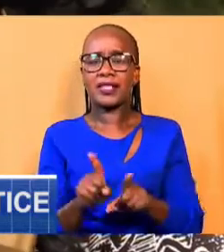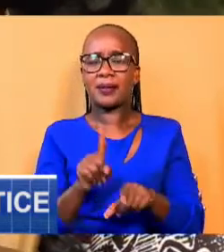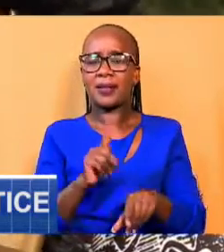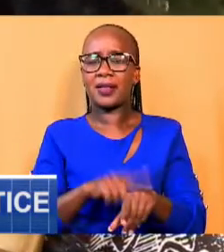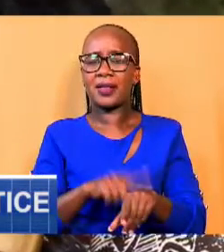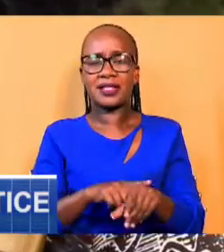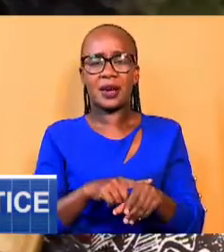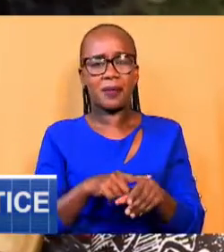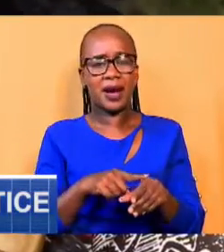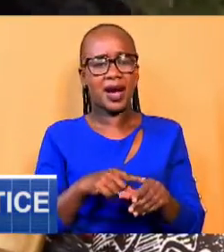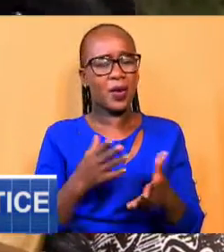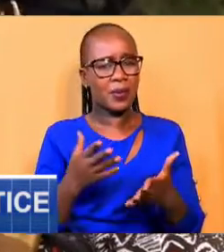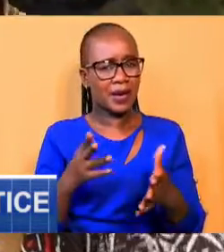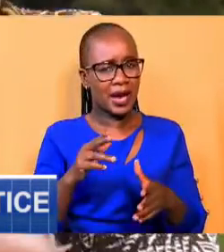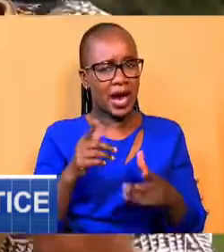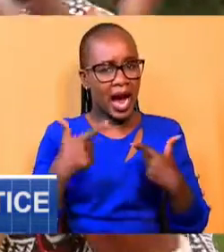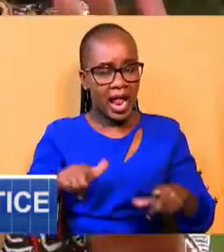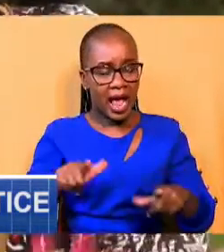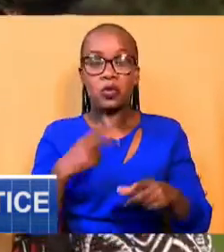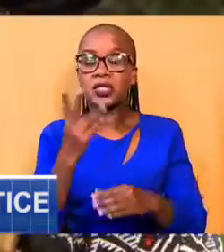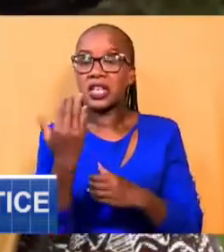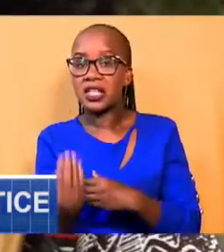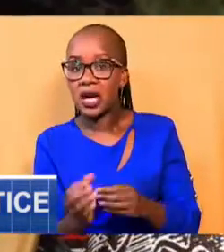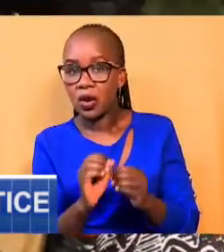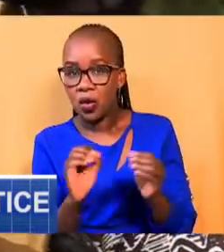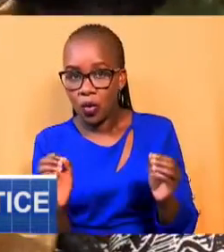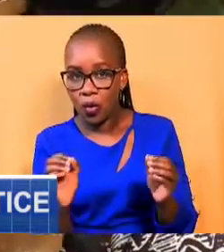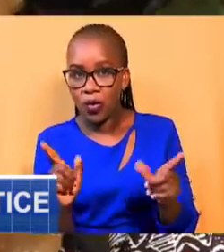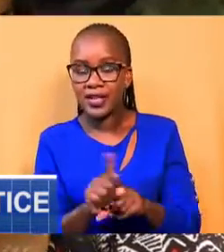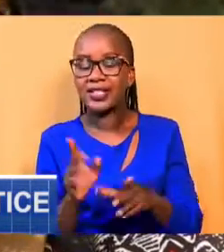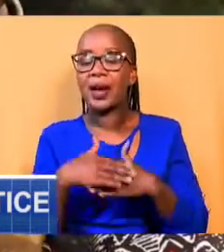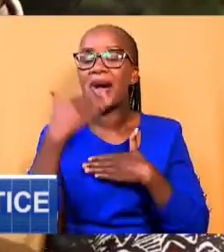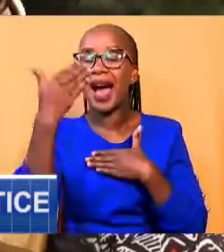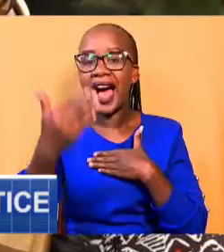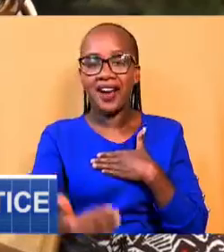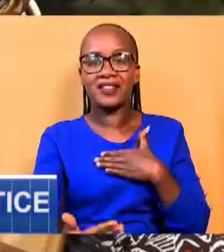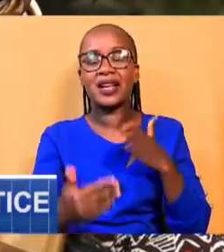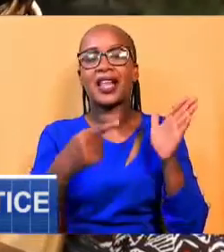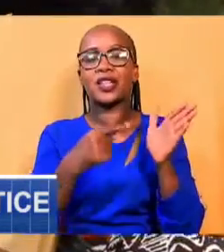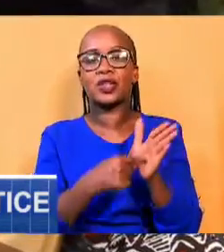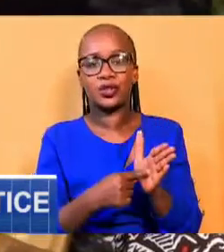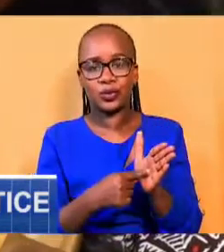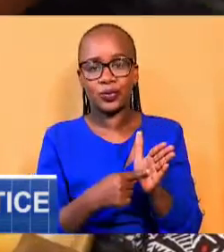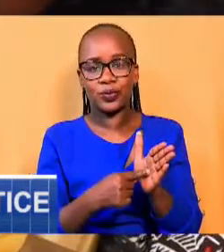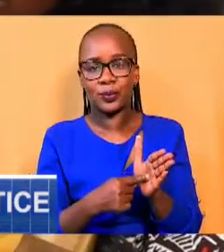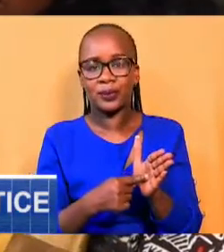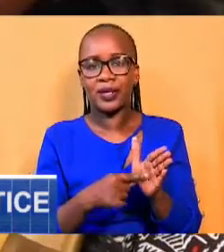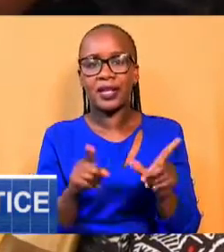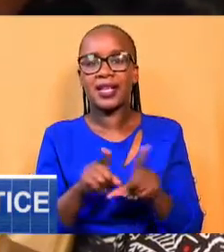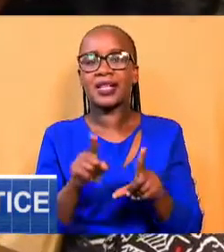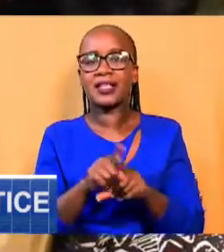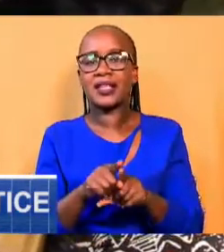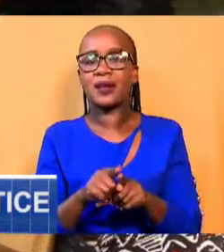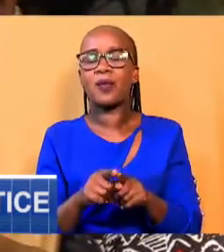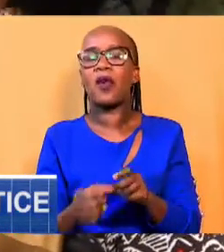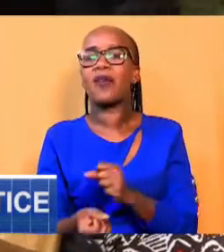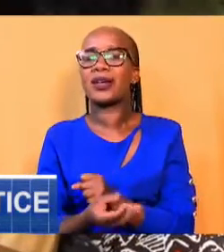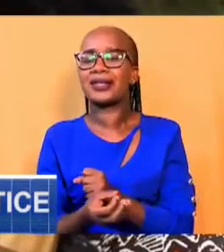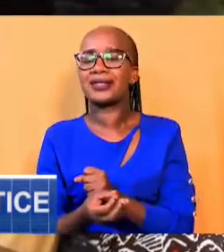that time she was not allowed to see the child, to know even how the child is. Even after showing the card of the National